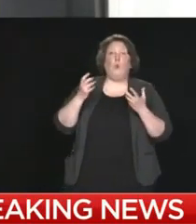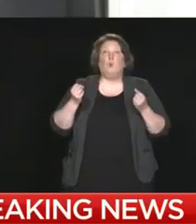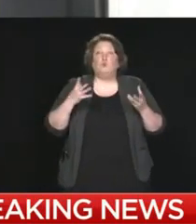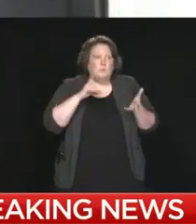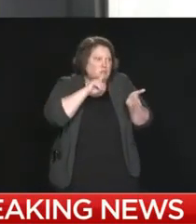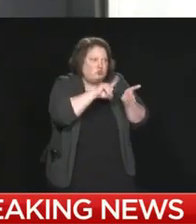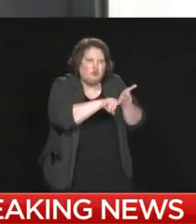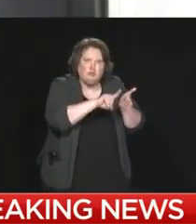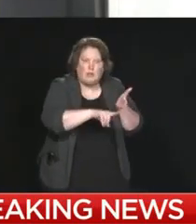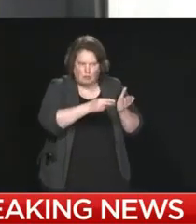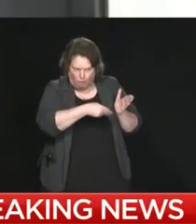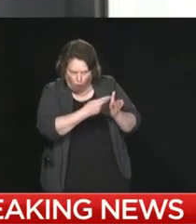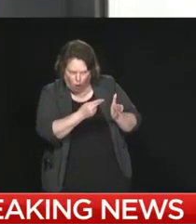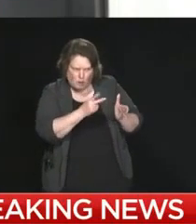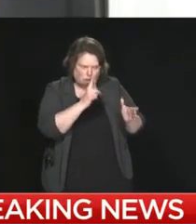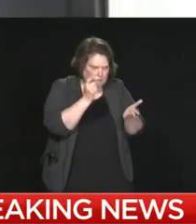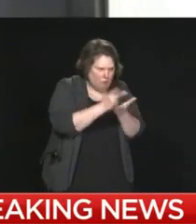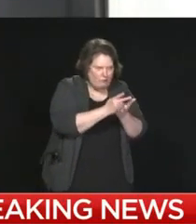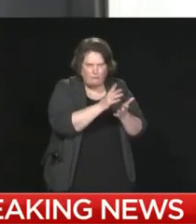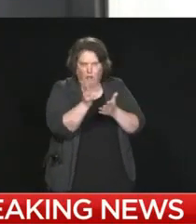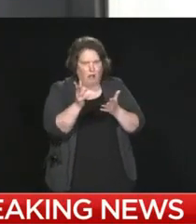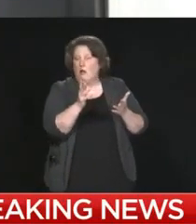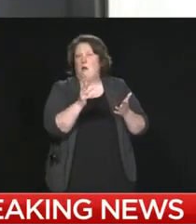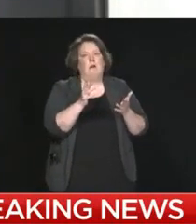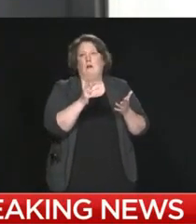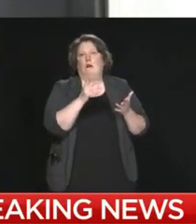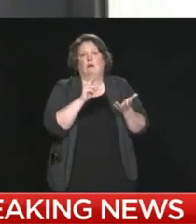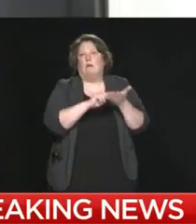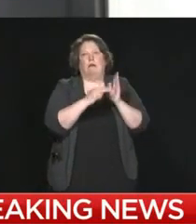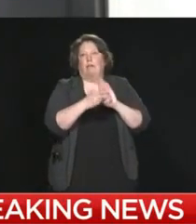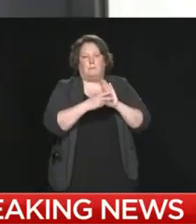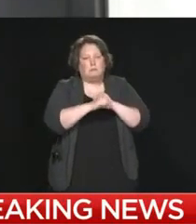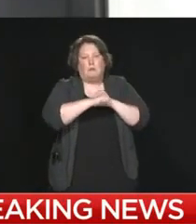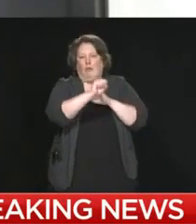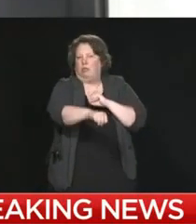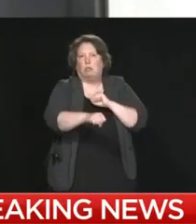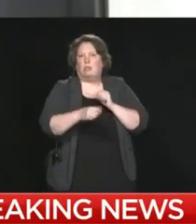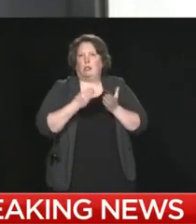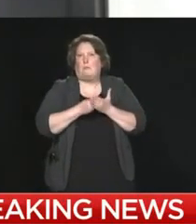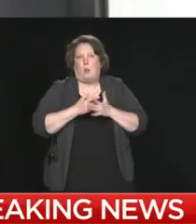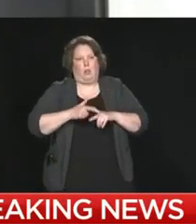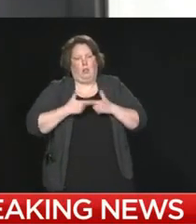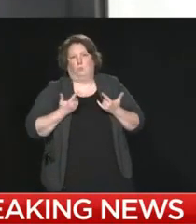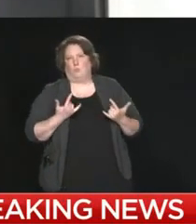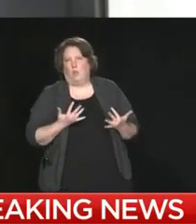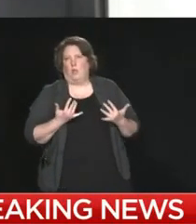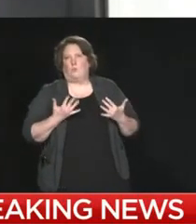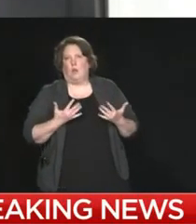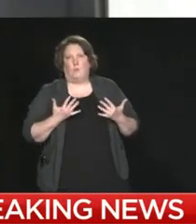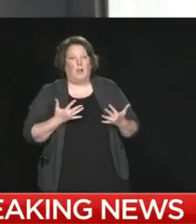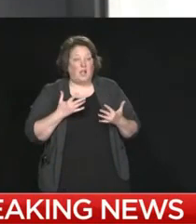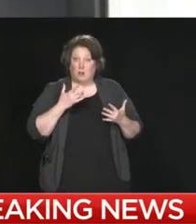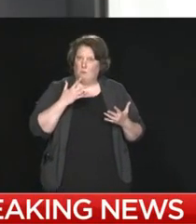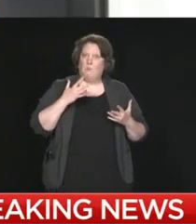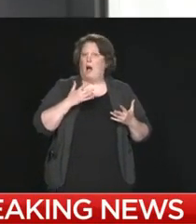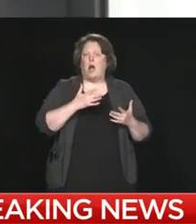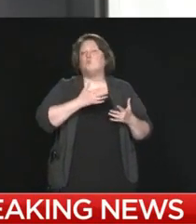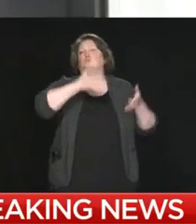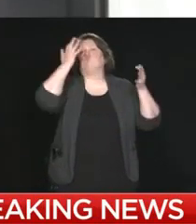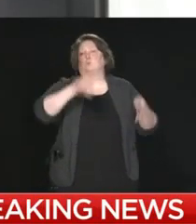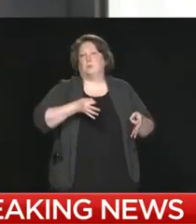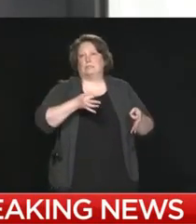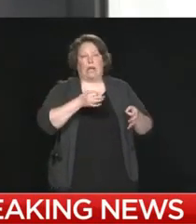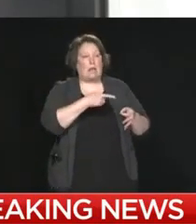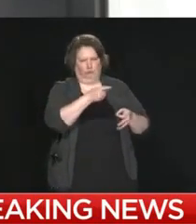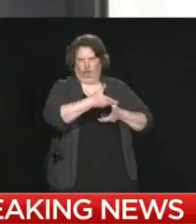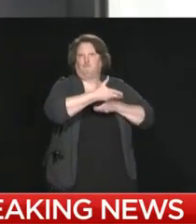before sending out the CERB, we never would have been able to send checks out to millions of Canadians in a very